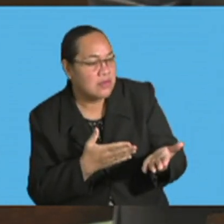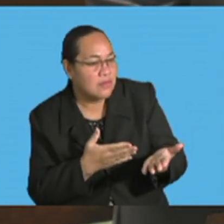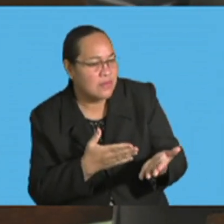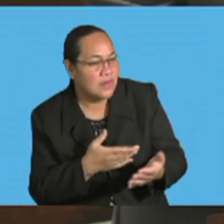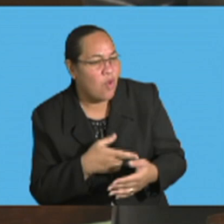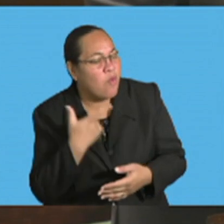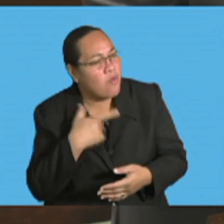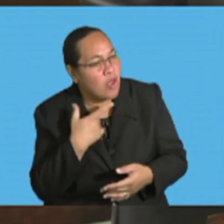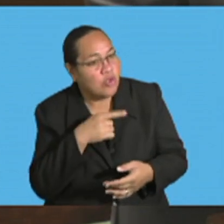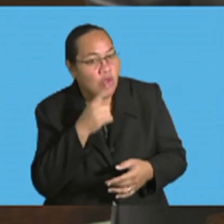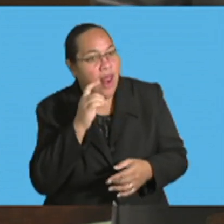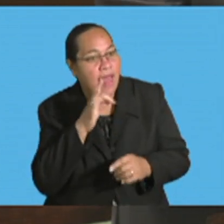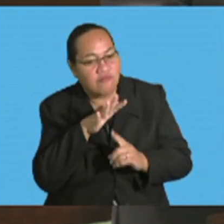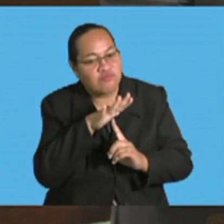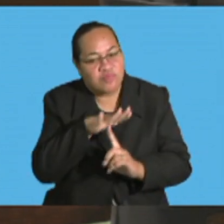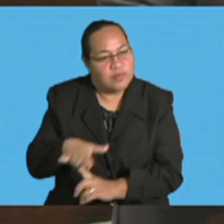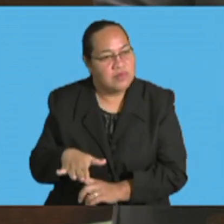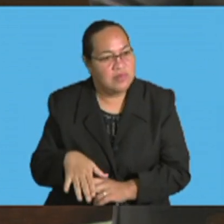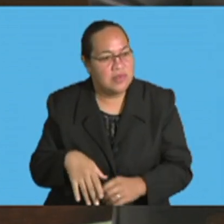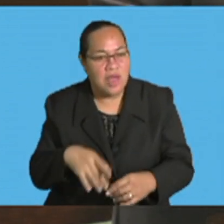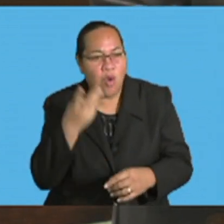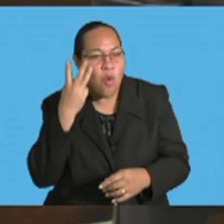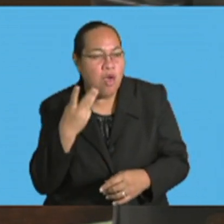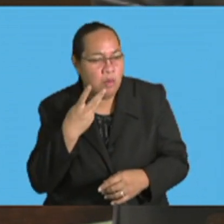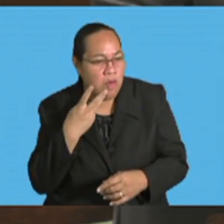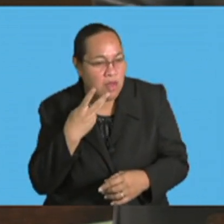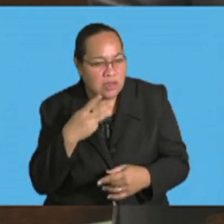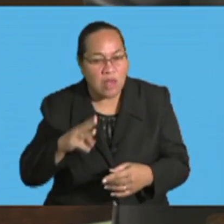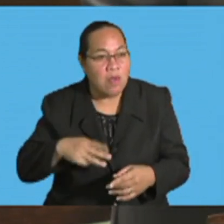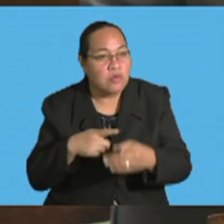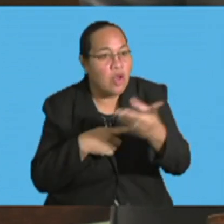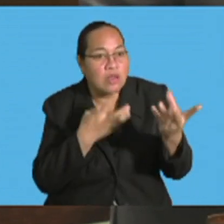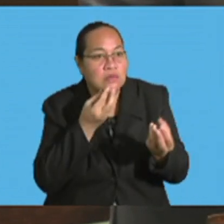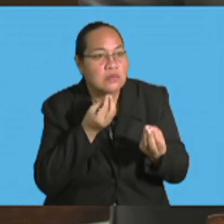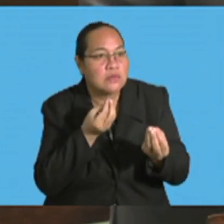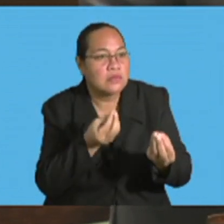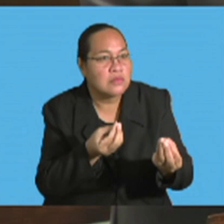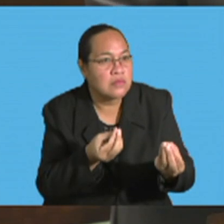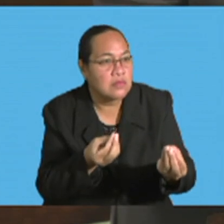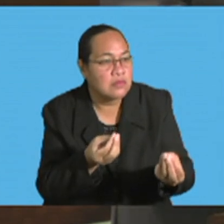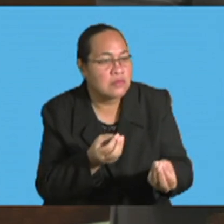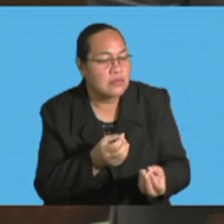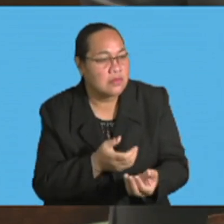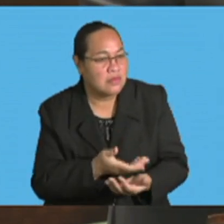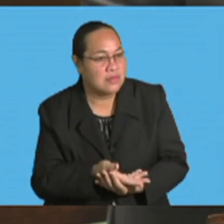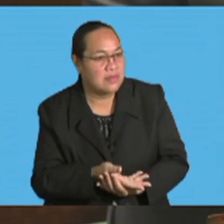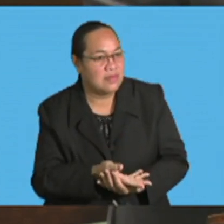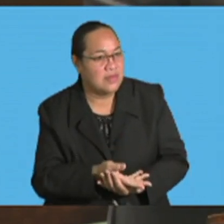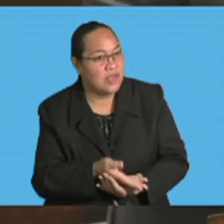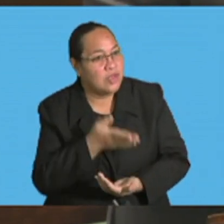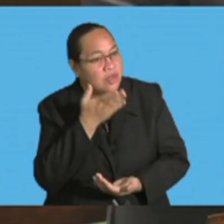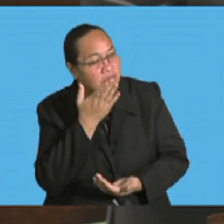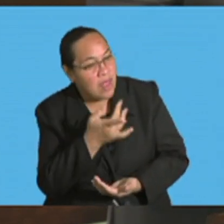that he can intimidate so many of his party members into silence? To the men who rank in the